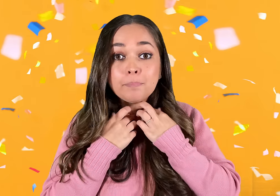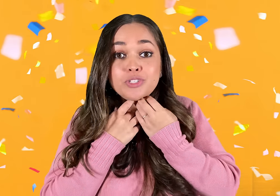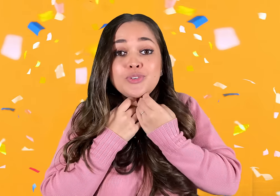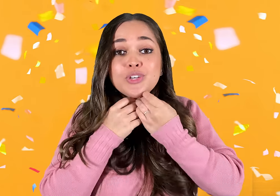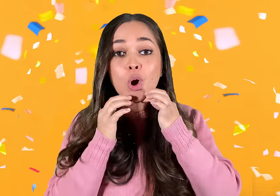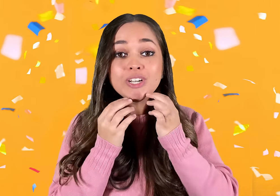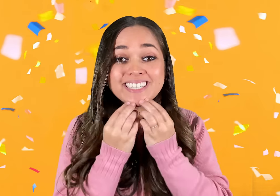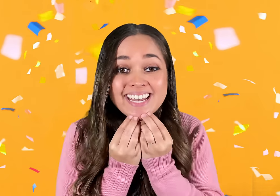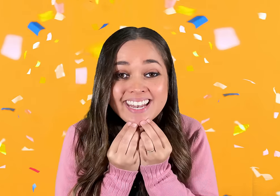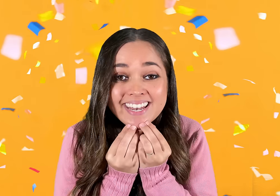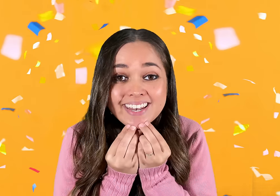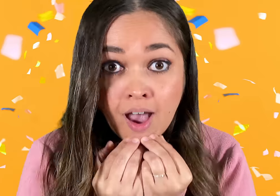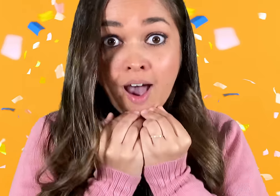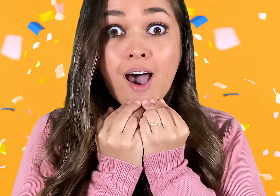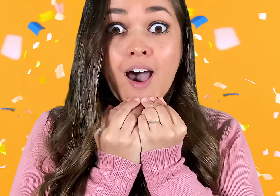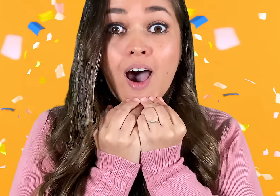right up to your chin.